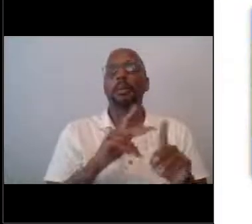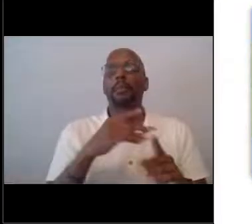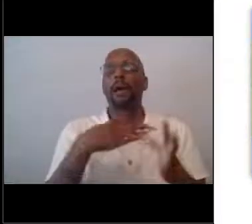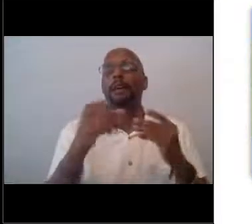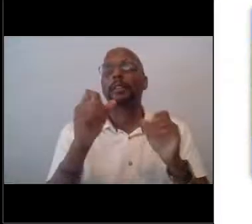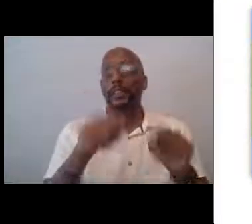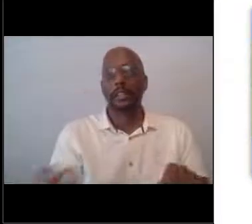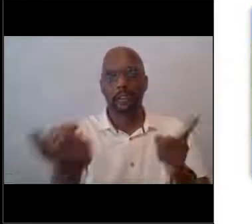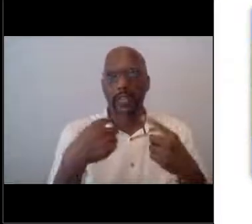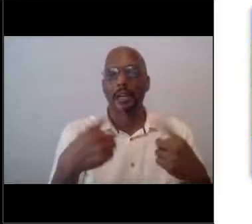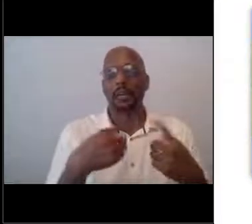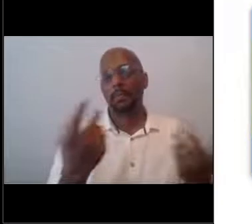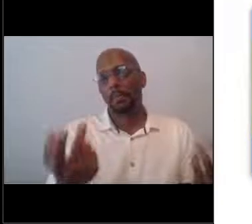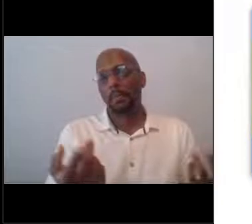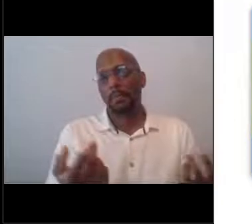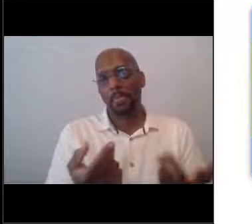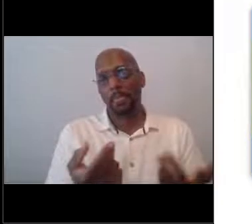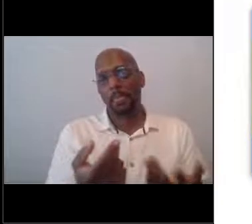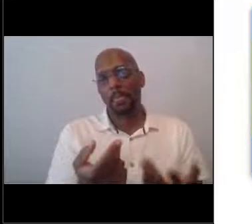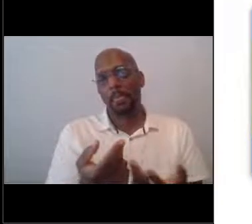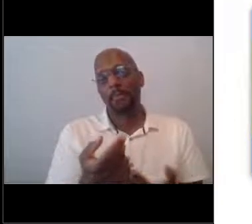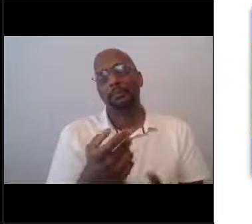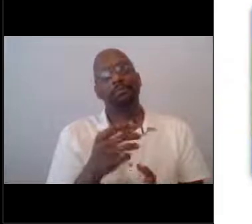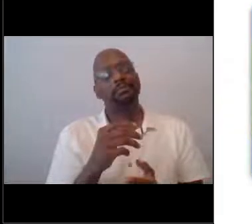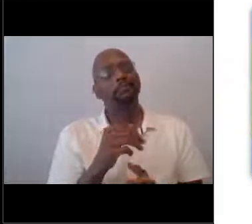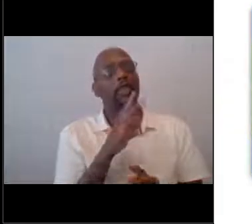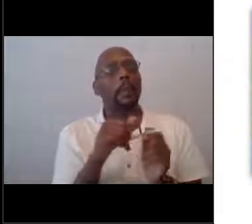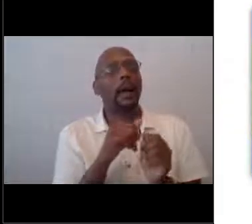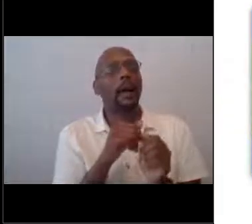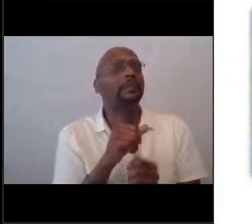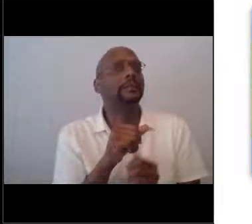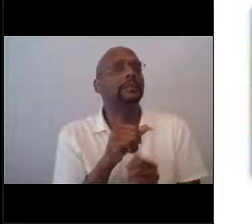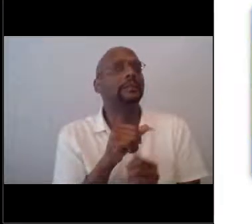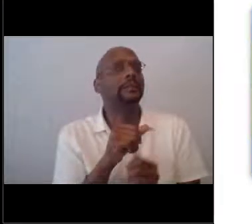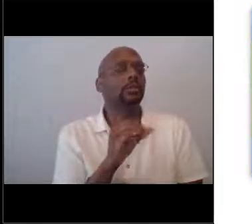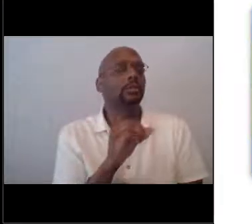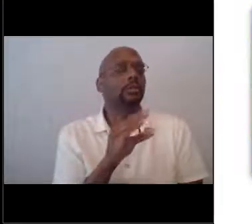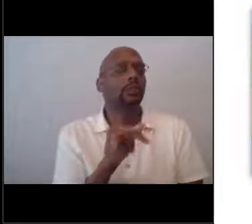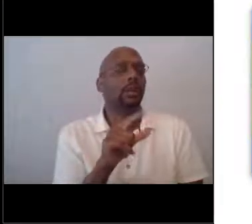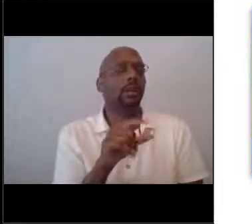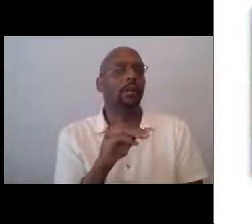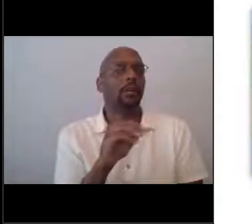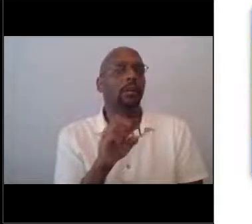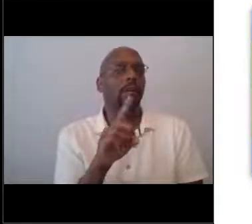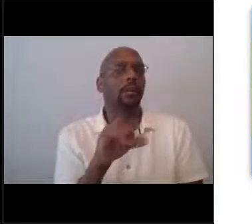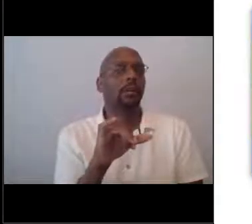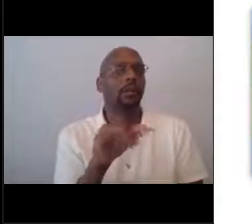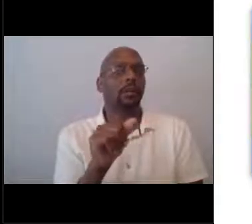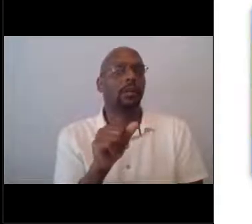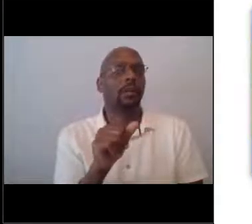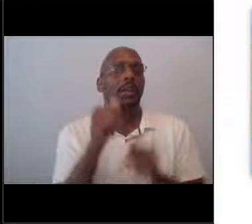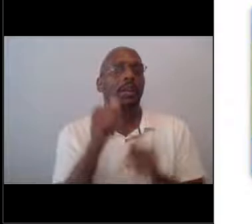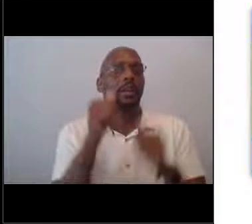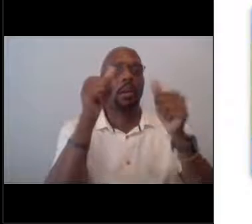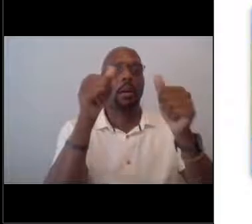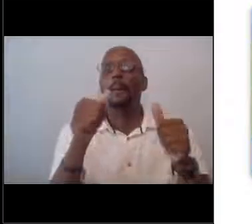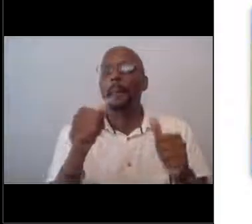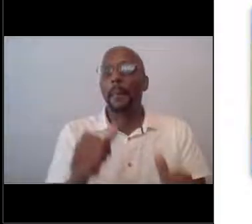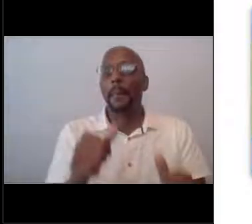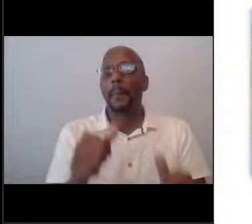Promotion included social media posts, local news coverage to encourage Californians to come out and participate in the statewide